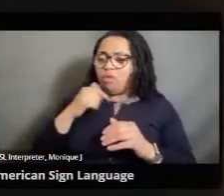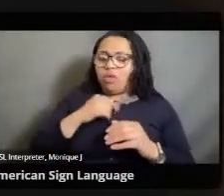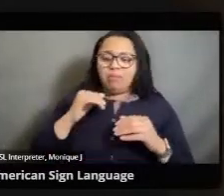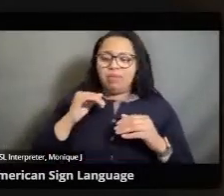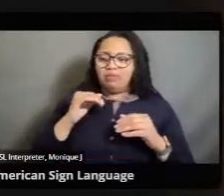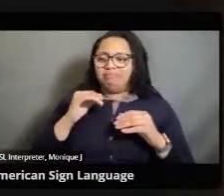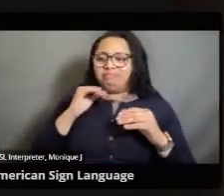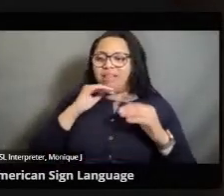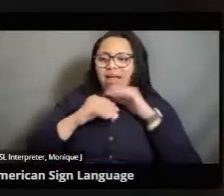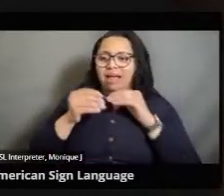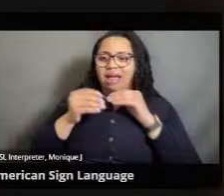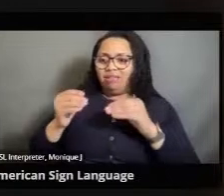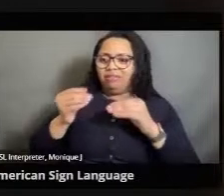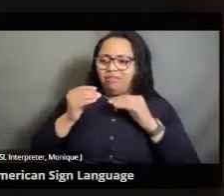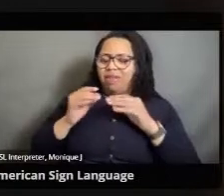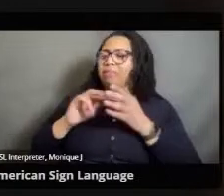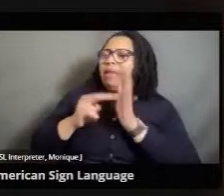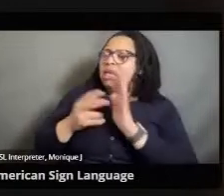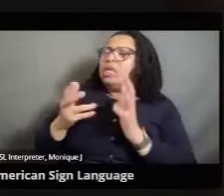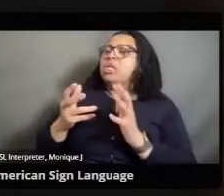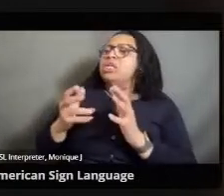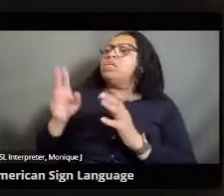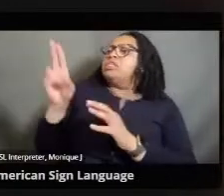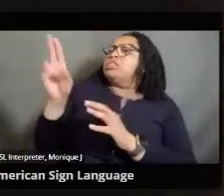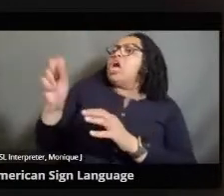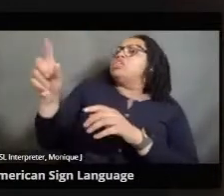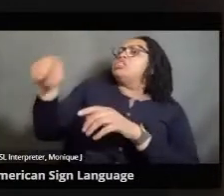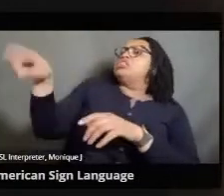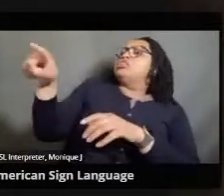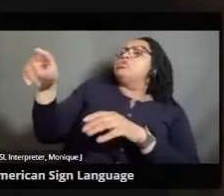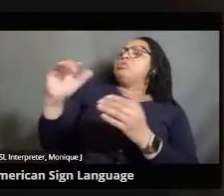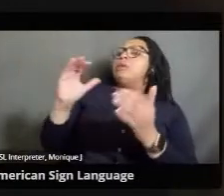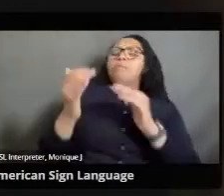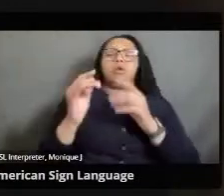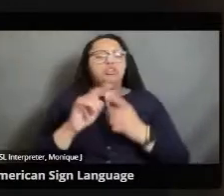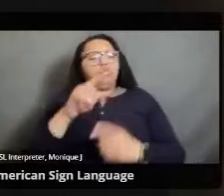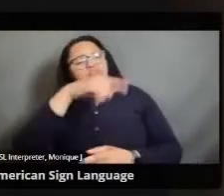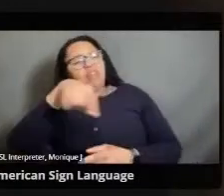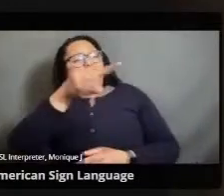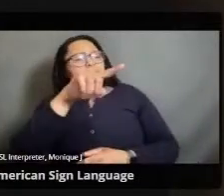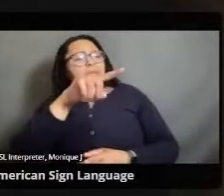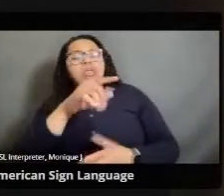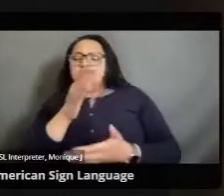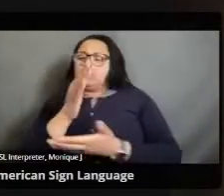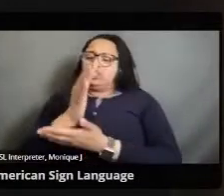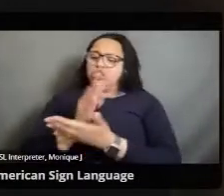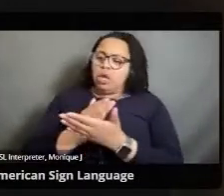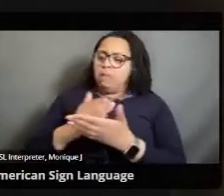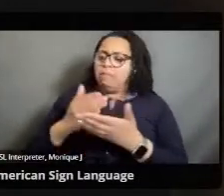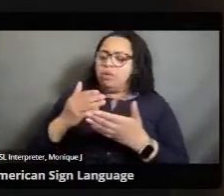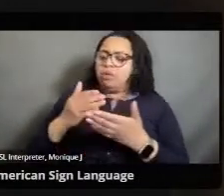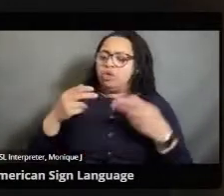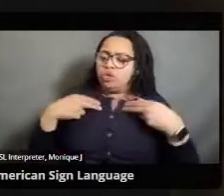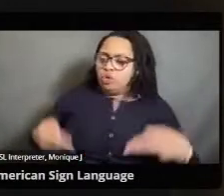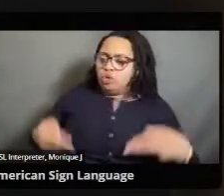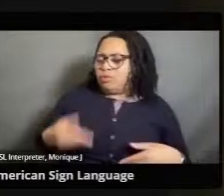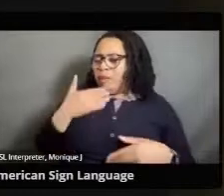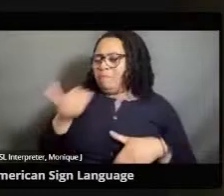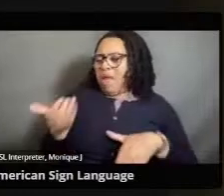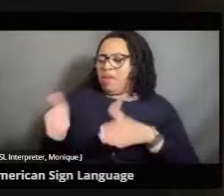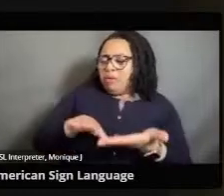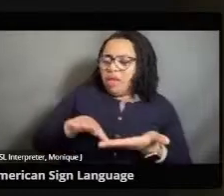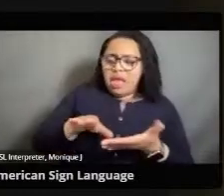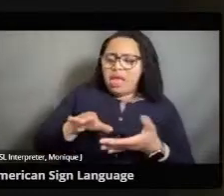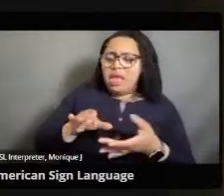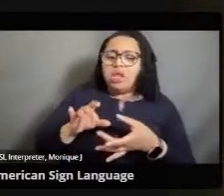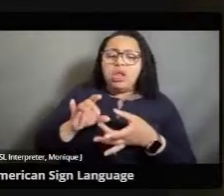them, that some human beings are better off dead. They preach U.S. exceptionalism, but if you're